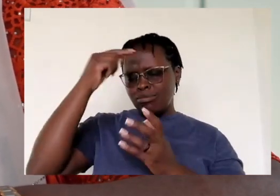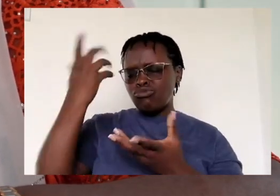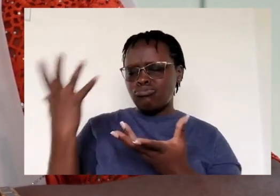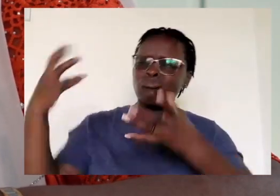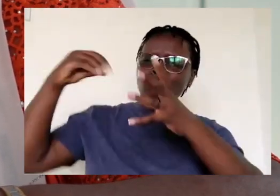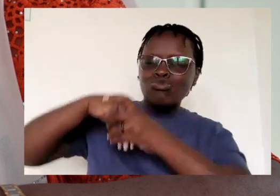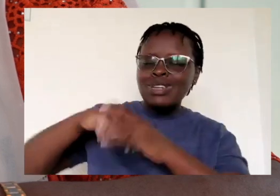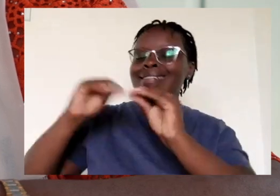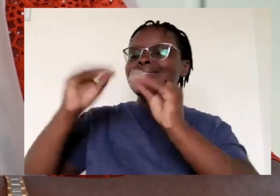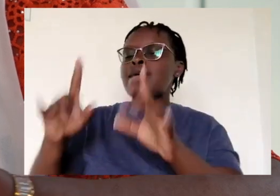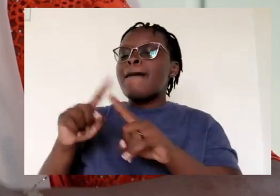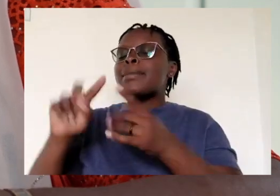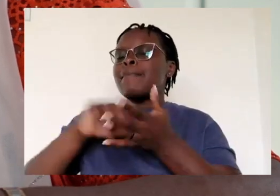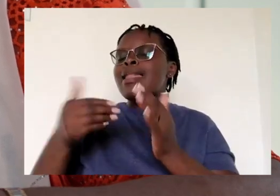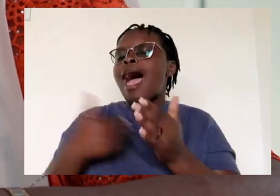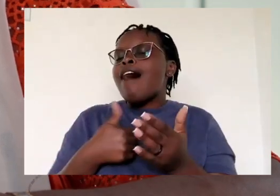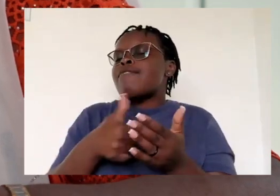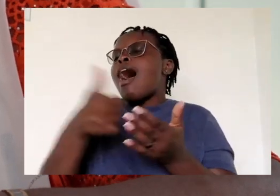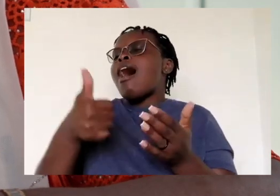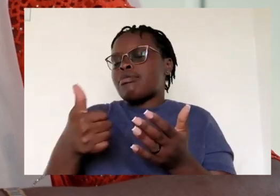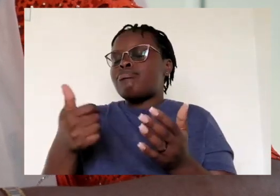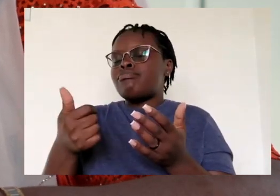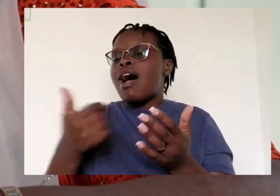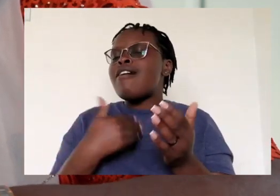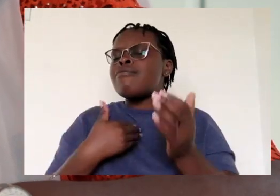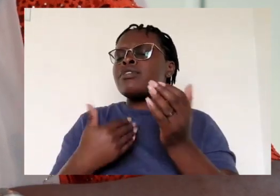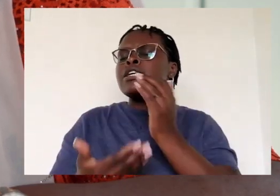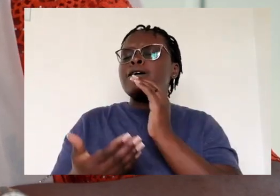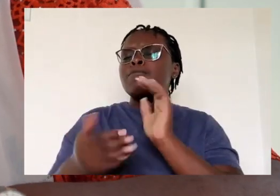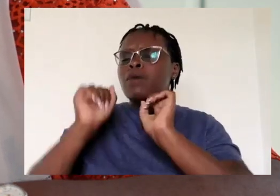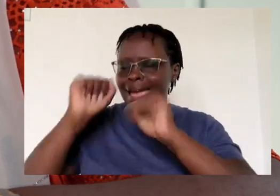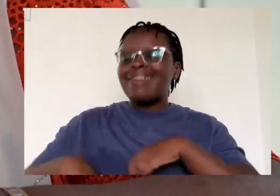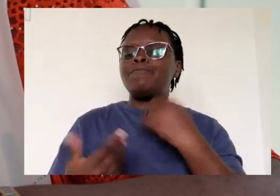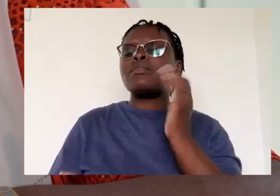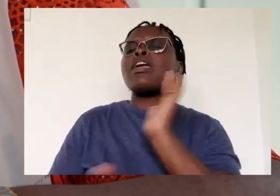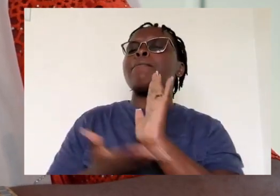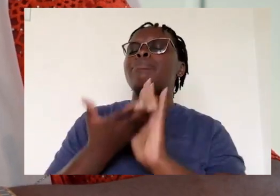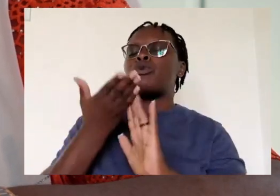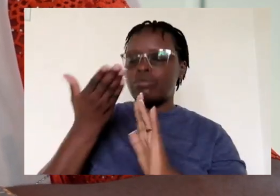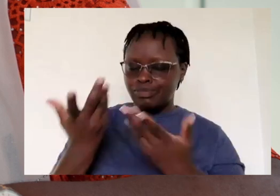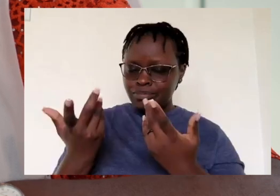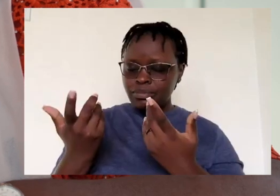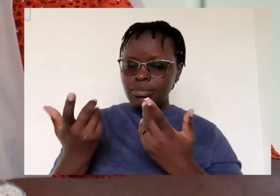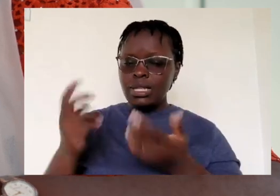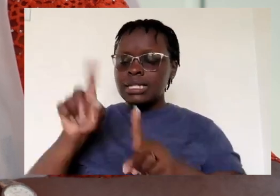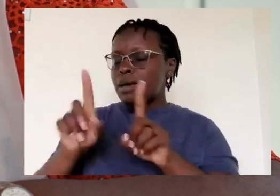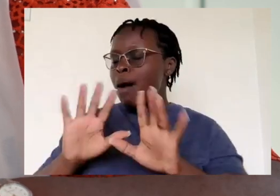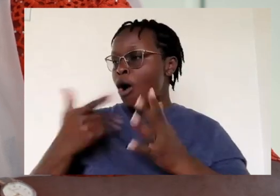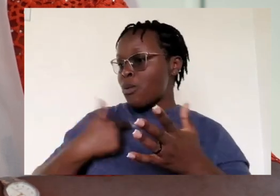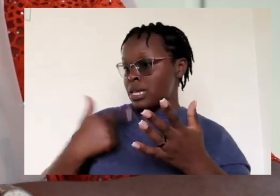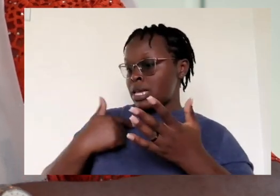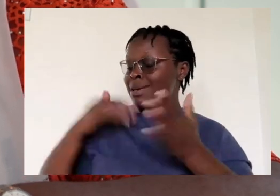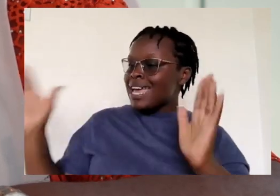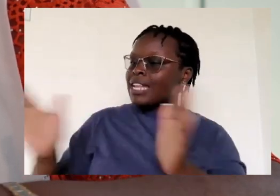involved, but there's still room for more to be done, and especially on how do we support school to actually